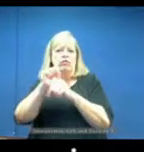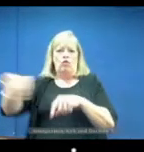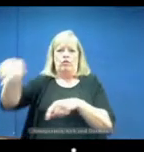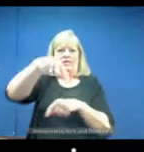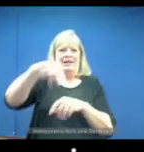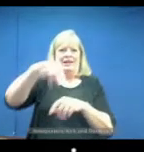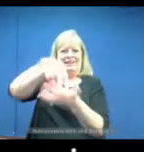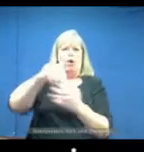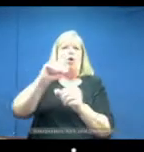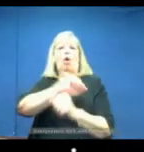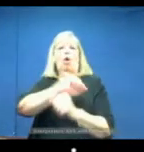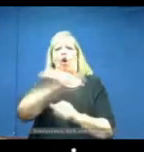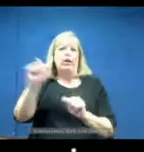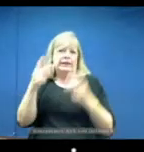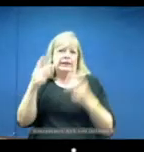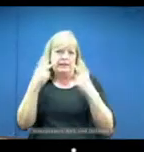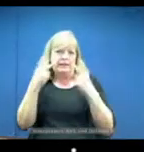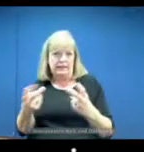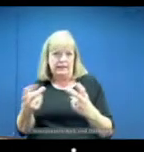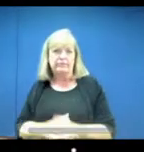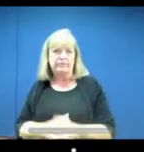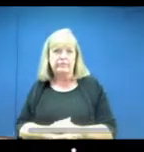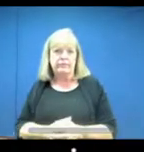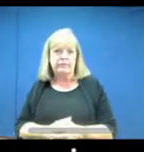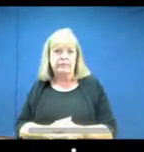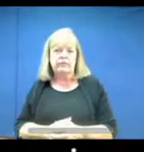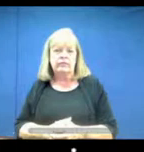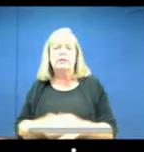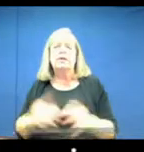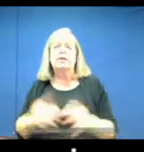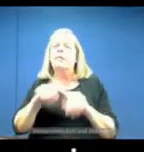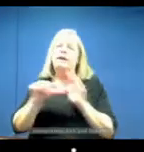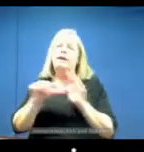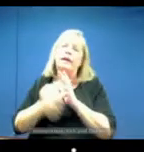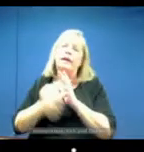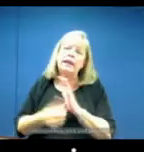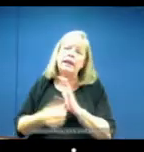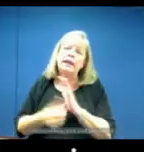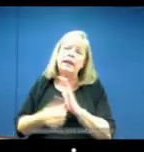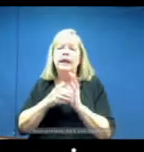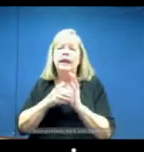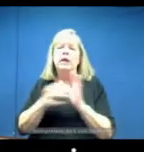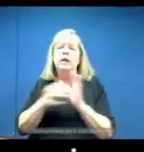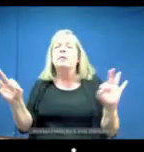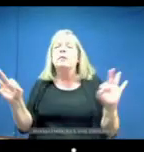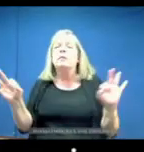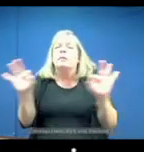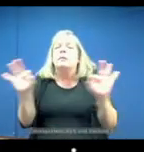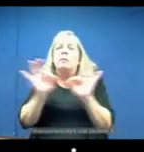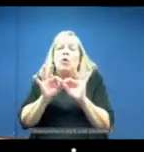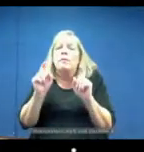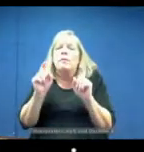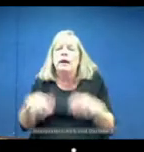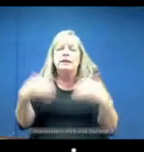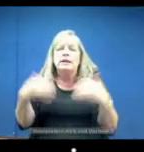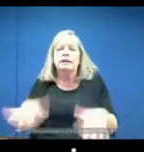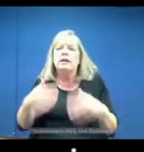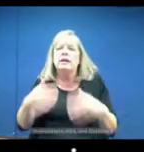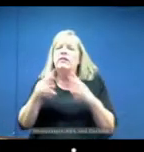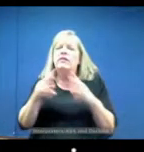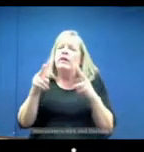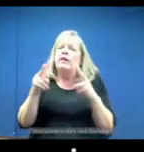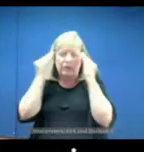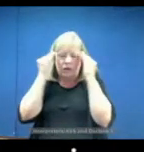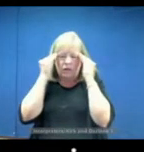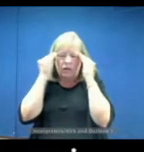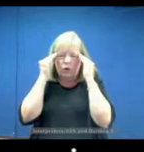Right. So again, you need to be ultra cognizant of what you're doing and how you look.